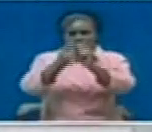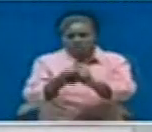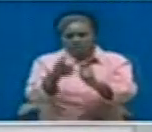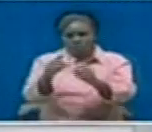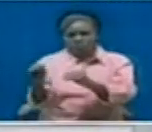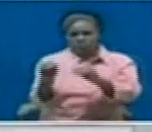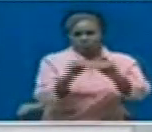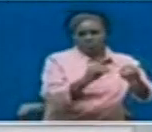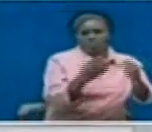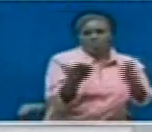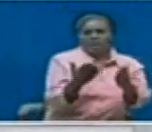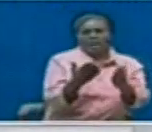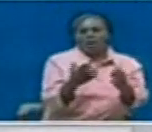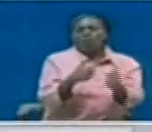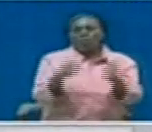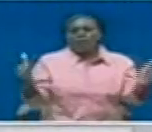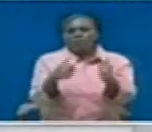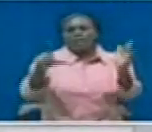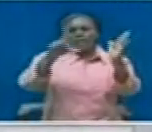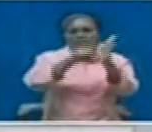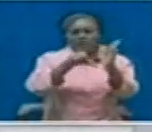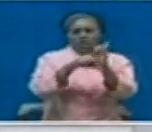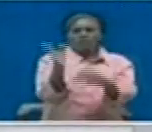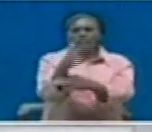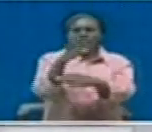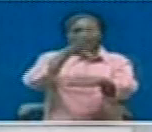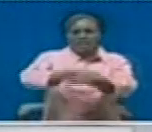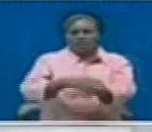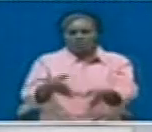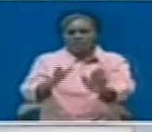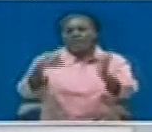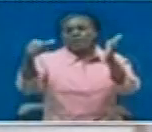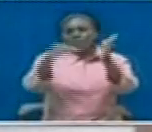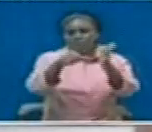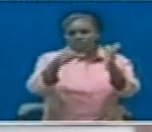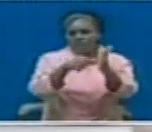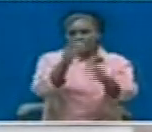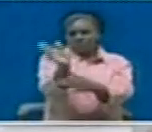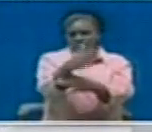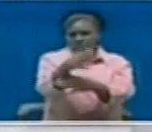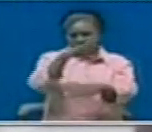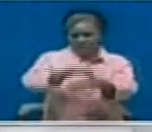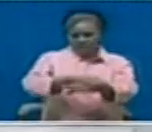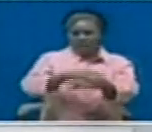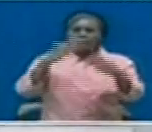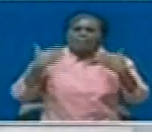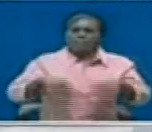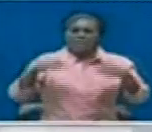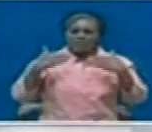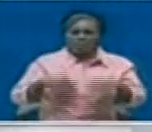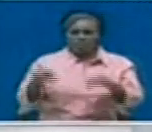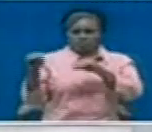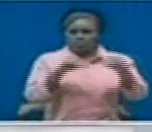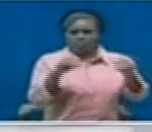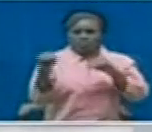now shifted to proper and legal fishing methods. But the problem with the fishing is that people keep on